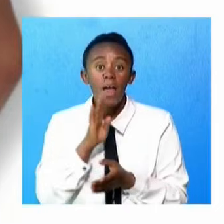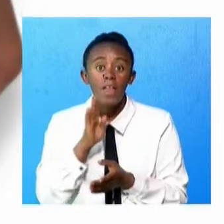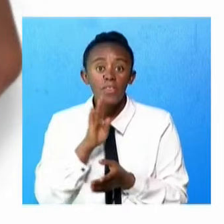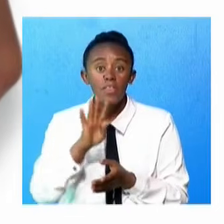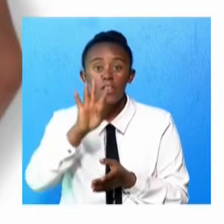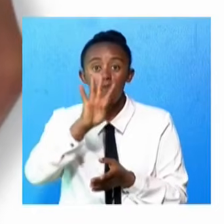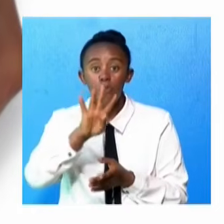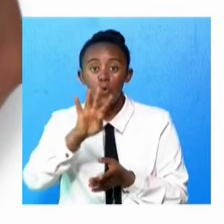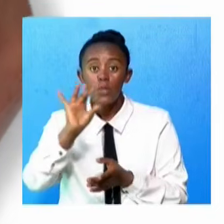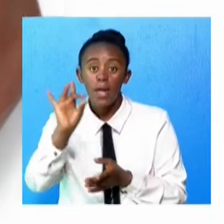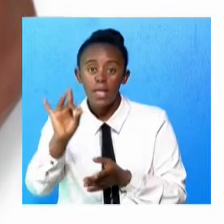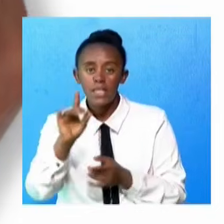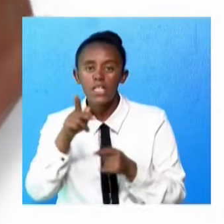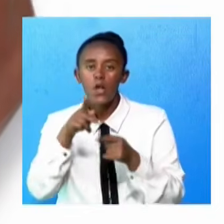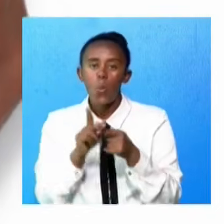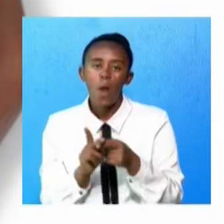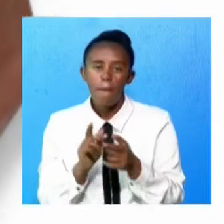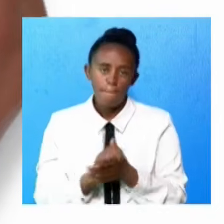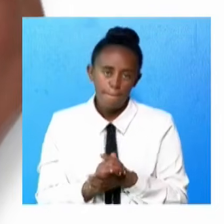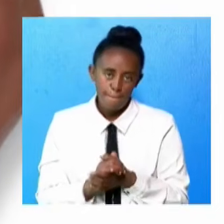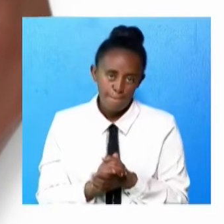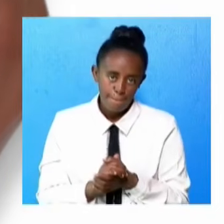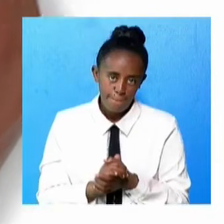48 kilogram.